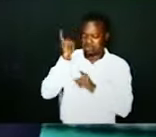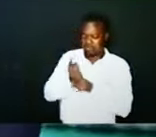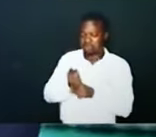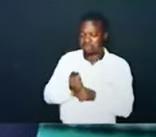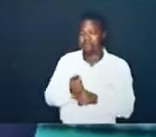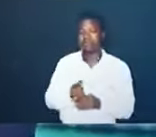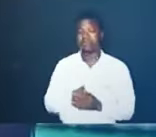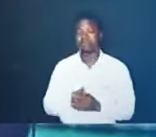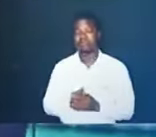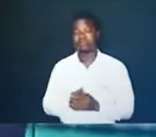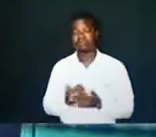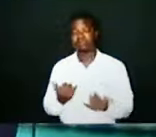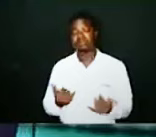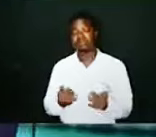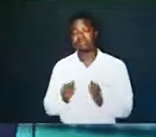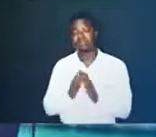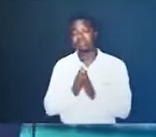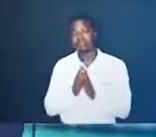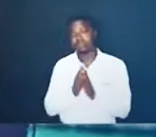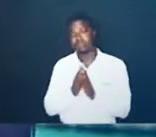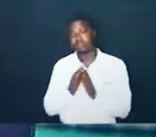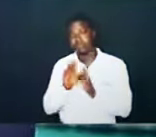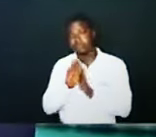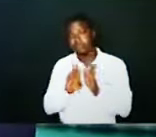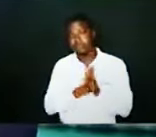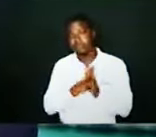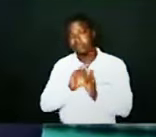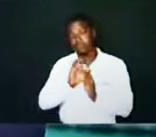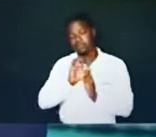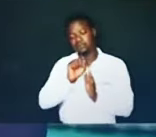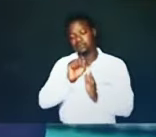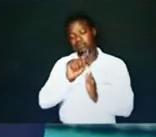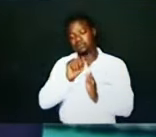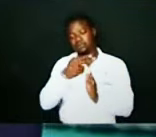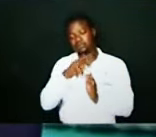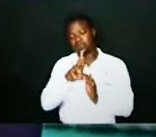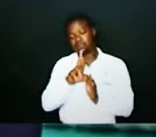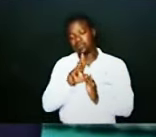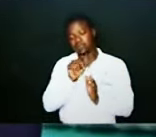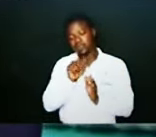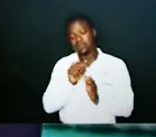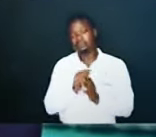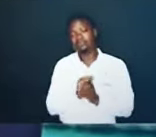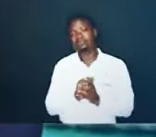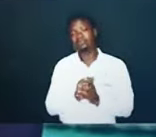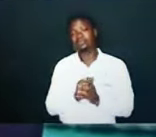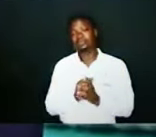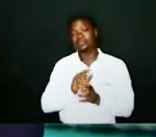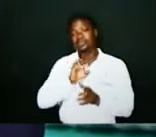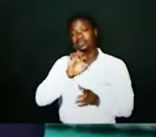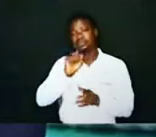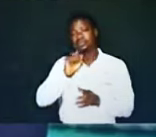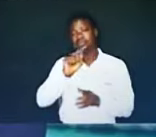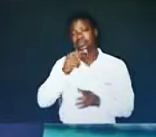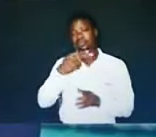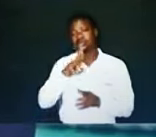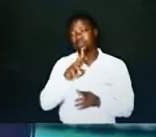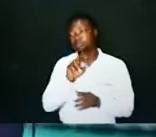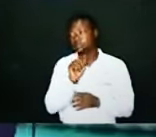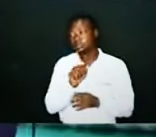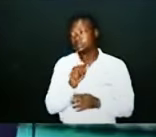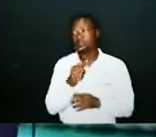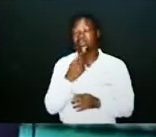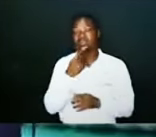from the book of Esther. Mammy and Shesobi and Fee Esther Humanium. See, the book of Esther talks